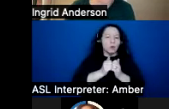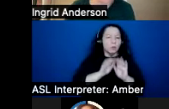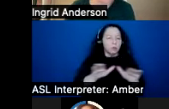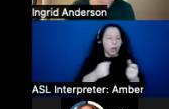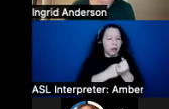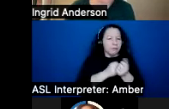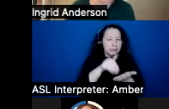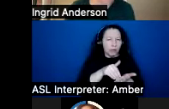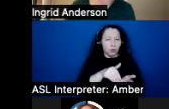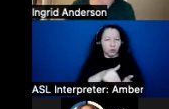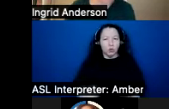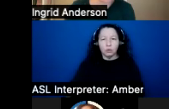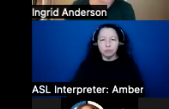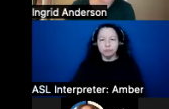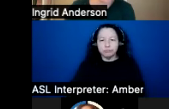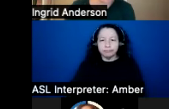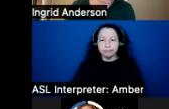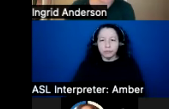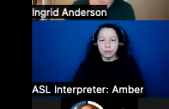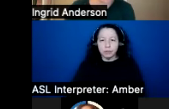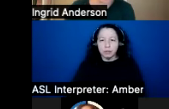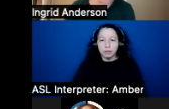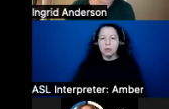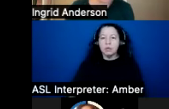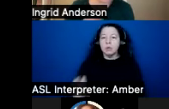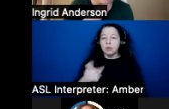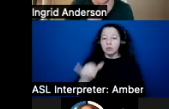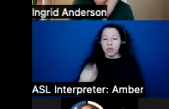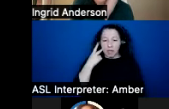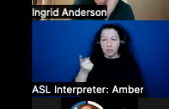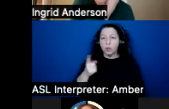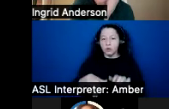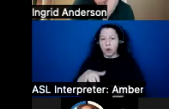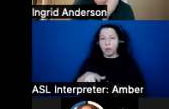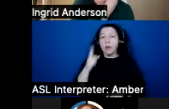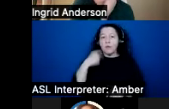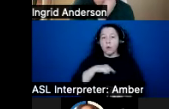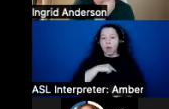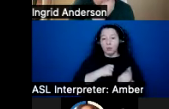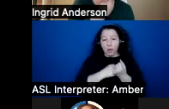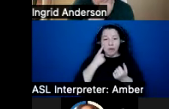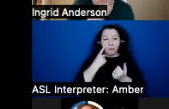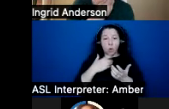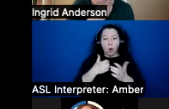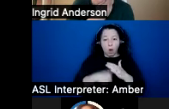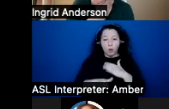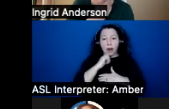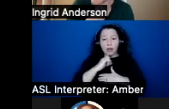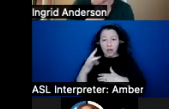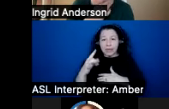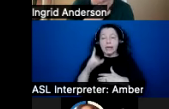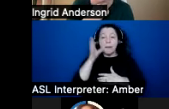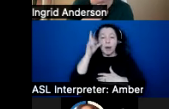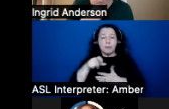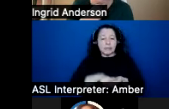advocacy center. Shelly, I see what you dropped in the chat. In order for us to advocate for a minor, we have to have the parents sign a